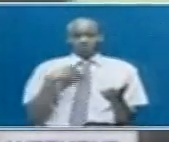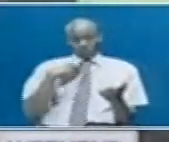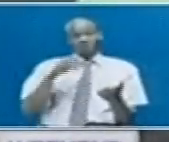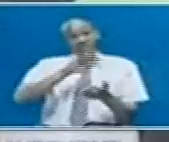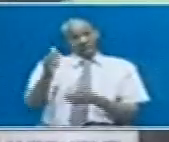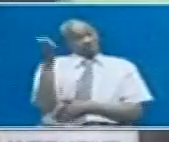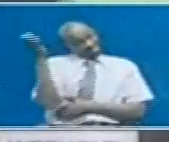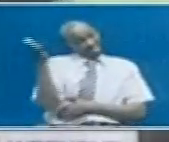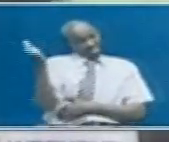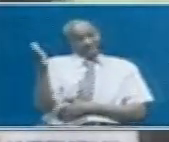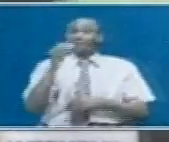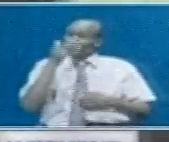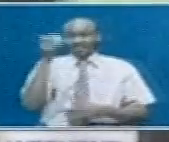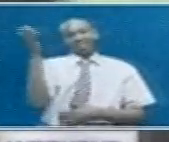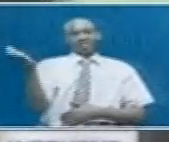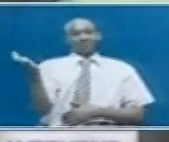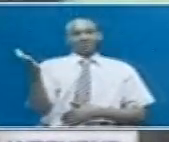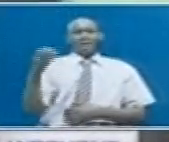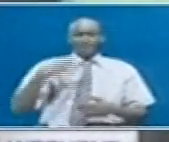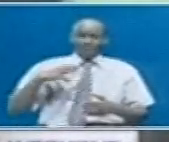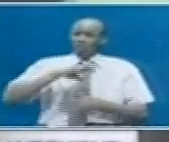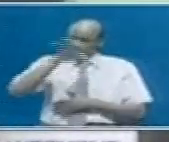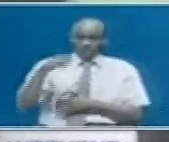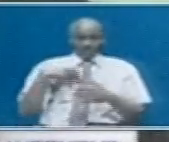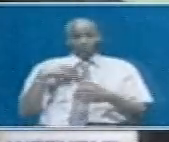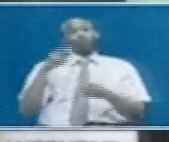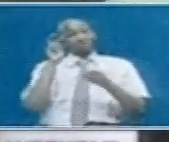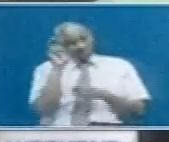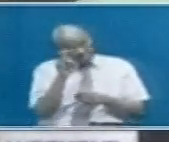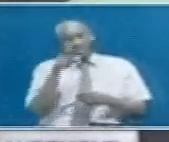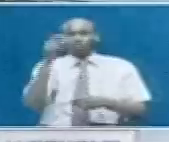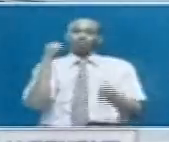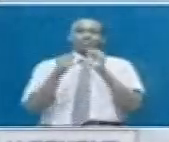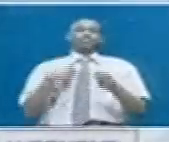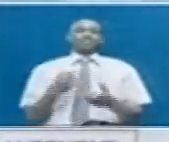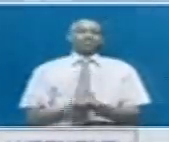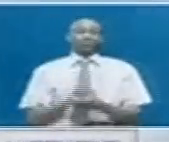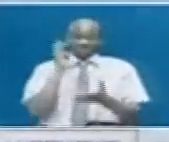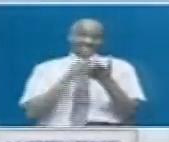huko Nyang'iti angalau watu wengi wakasudie mkinichapa.